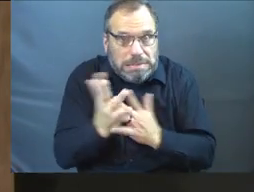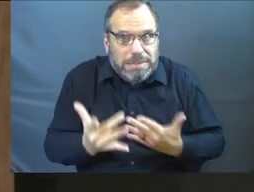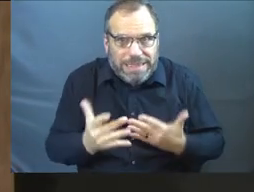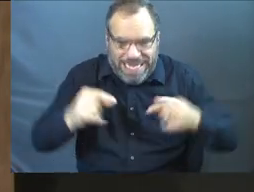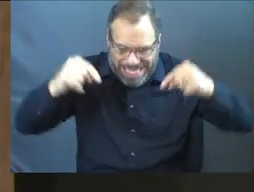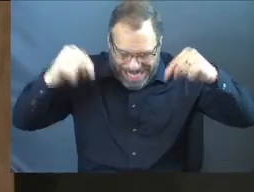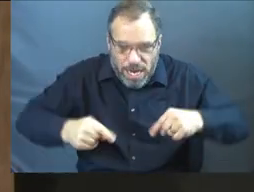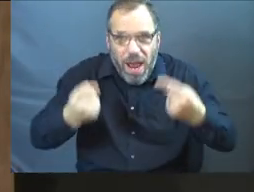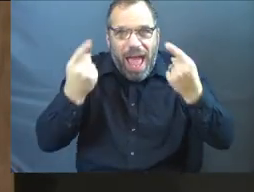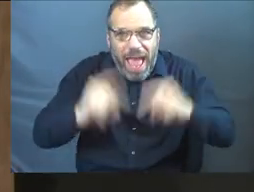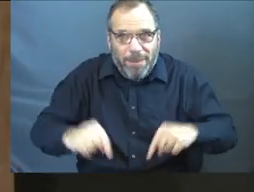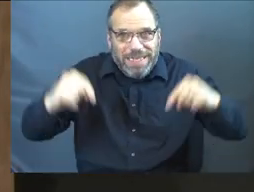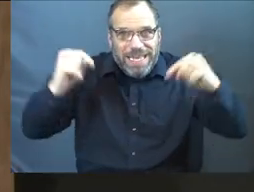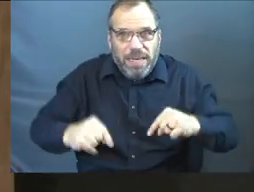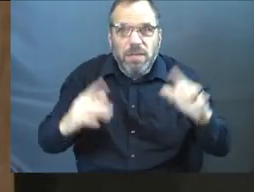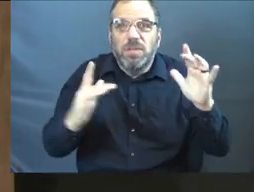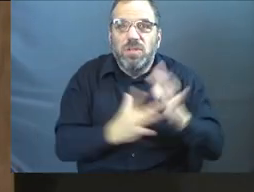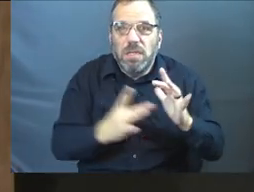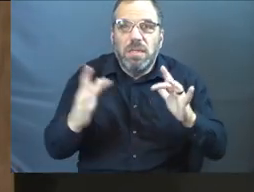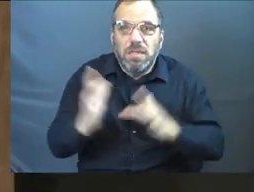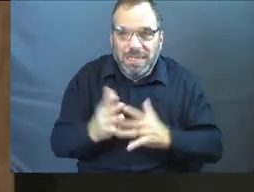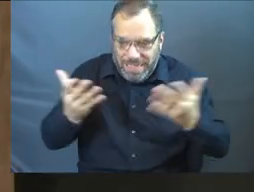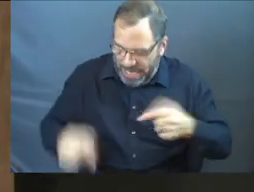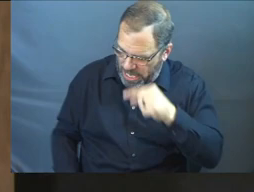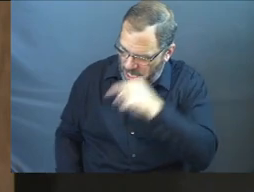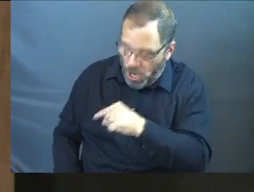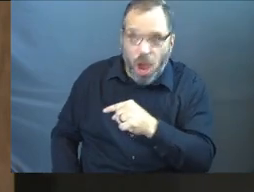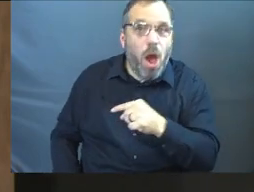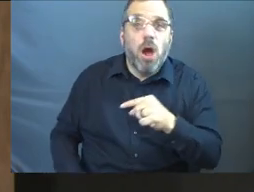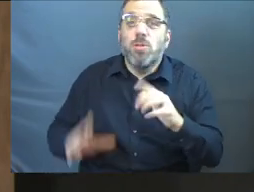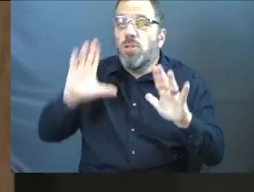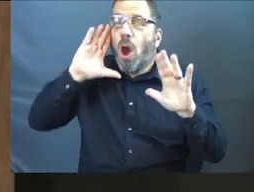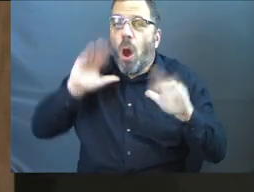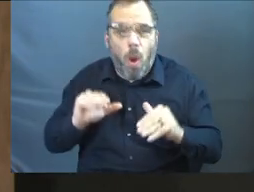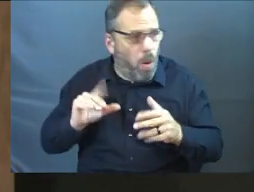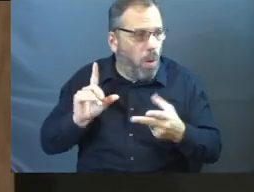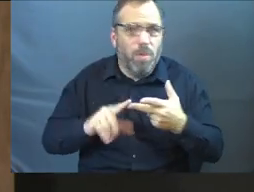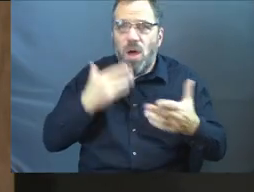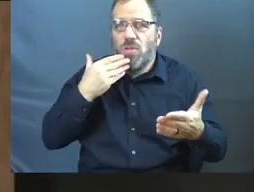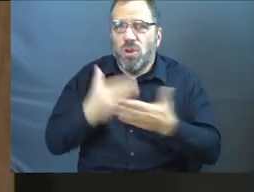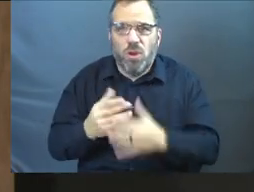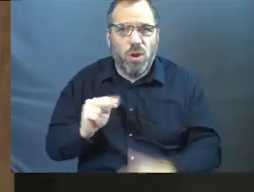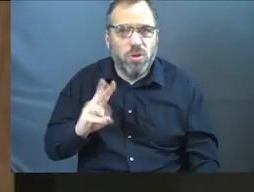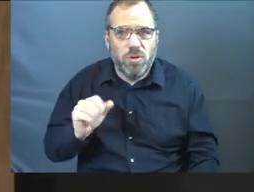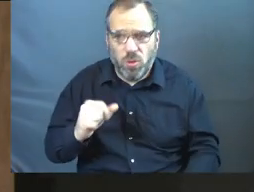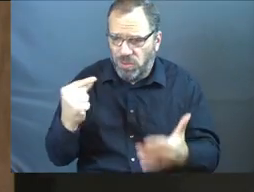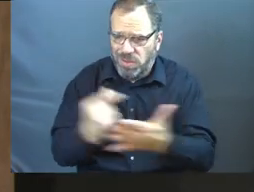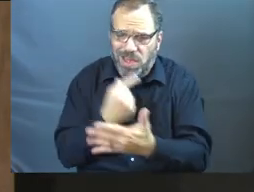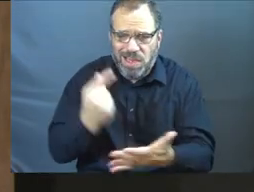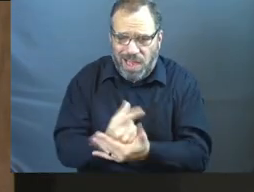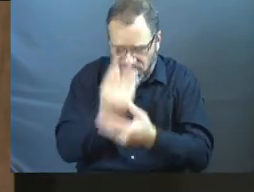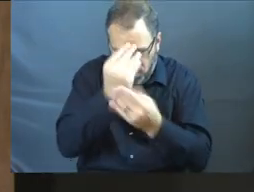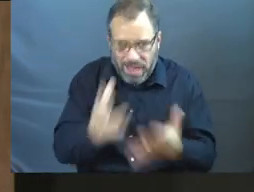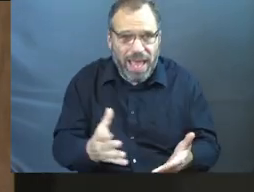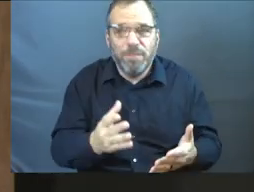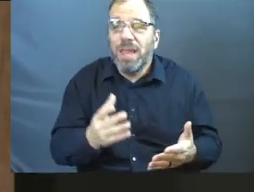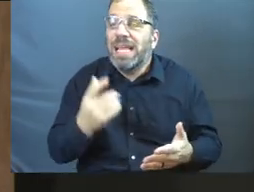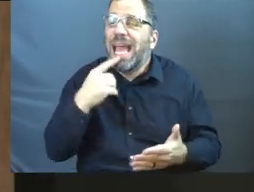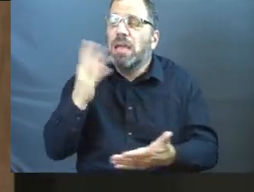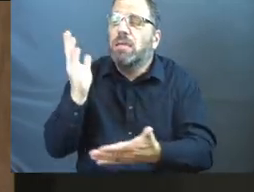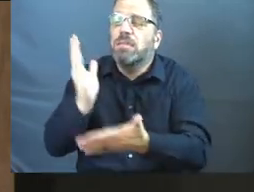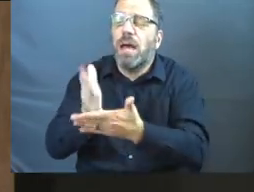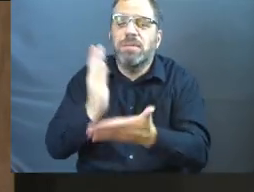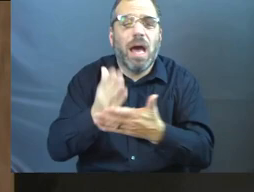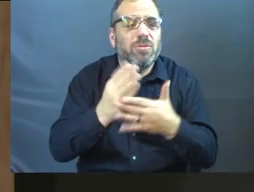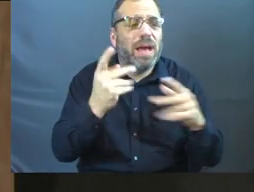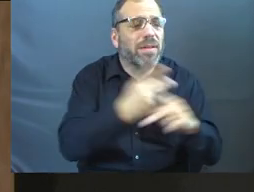it's here. Jesus is here to spread the hope, to spread the good news, to let people know, hey, you can stop trying to figure